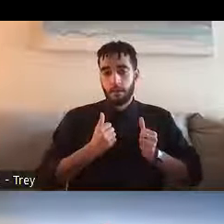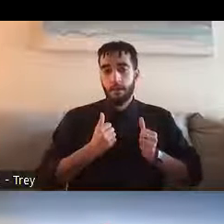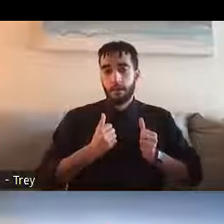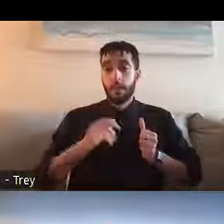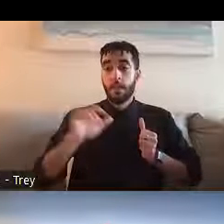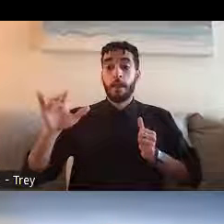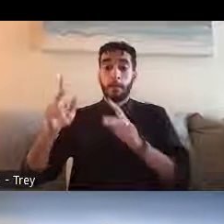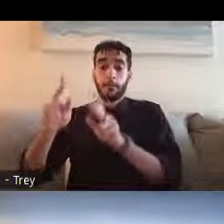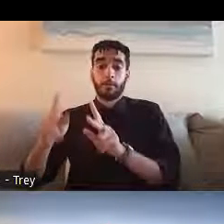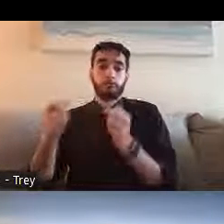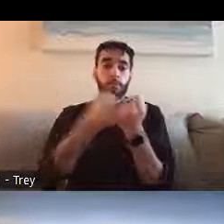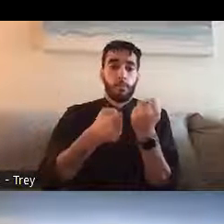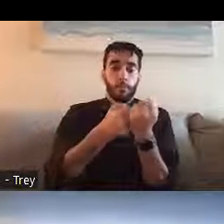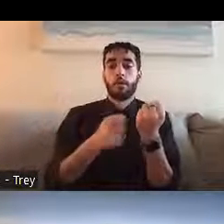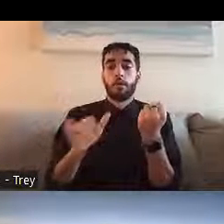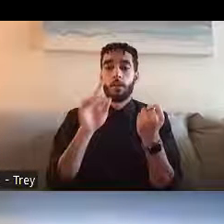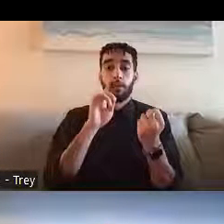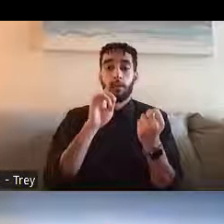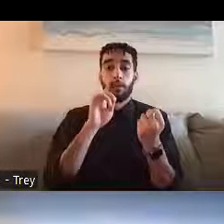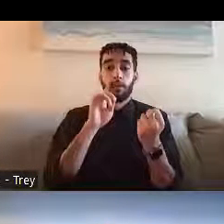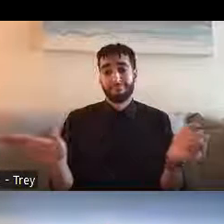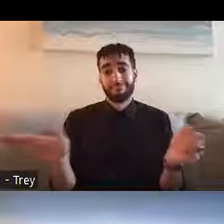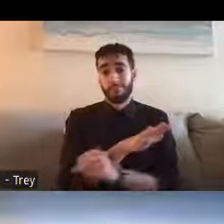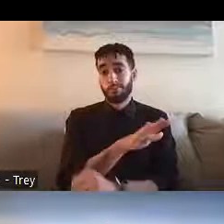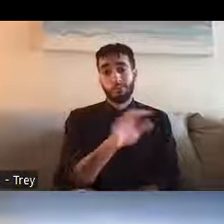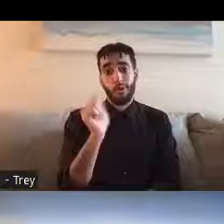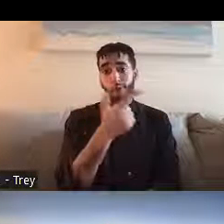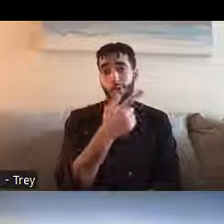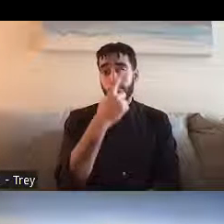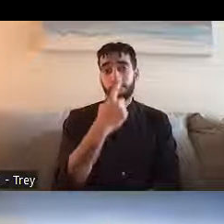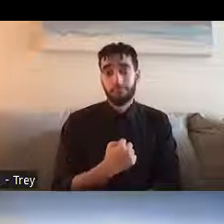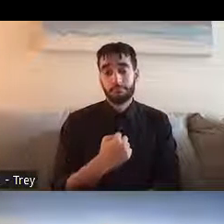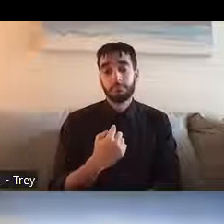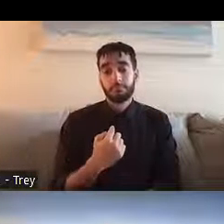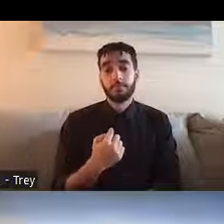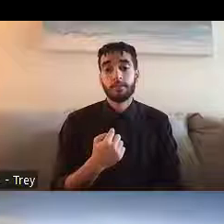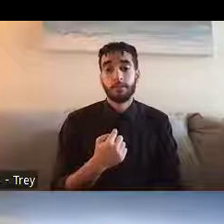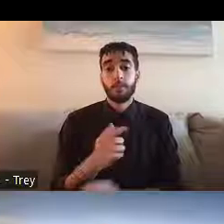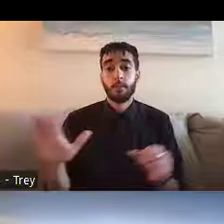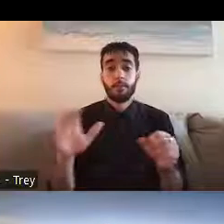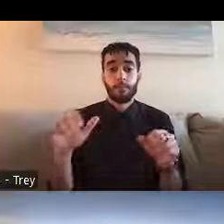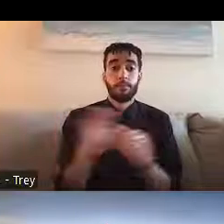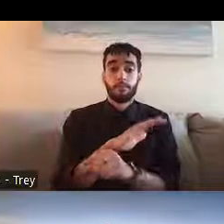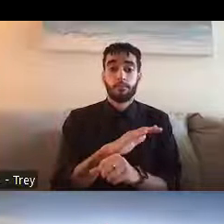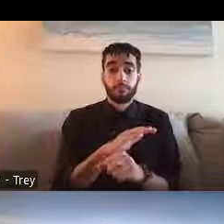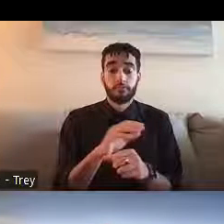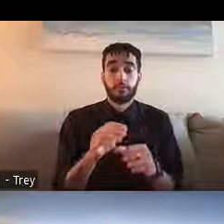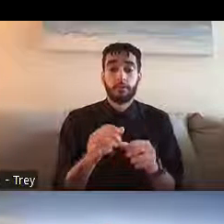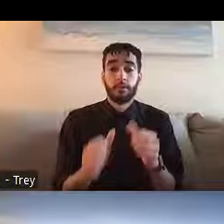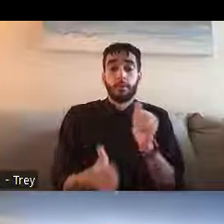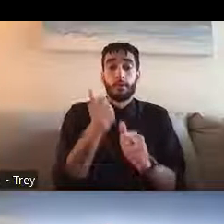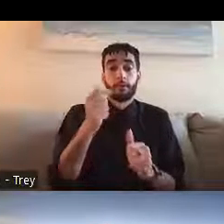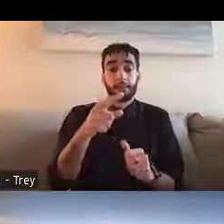you see almost everybody is bright red. So more than 90% of the caregivers in the CRC system are doing care at a high level